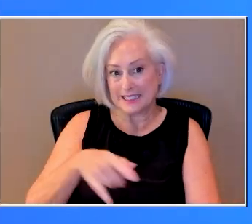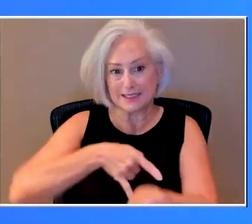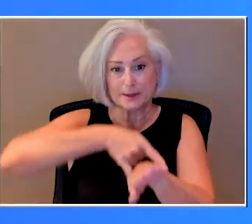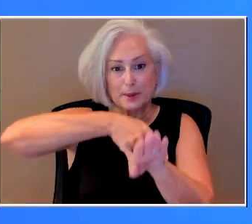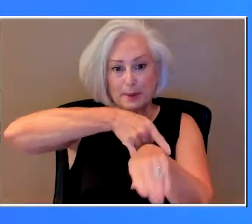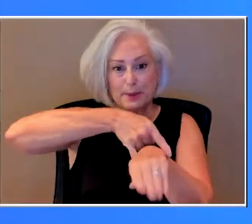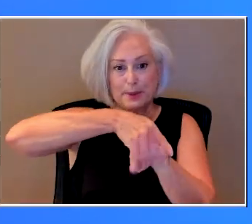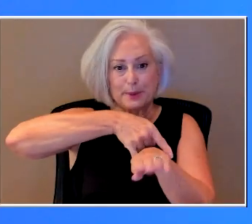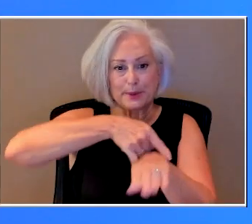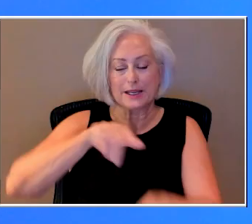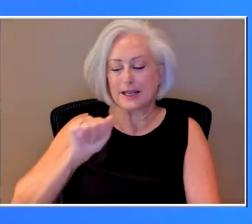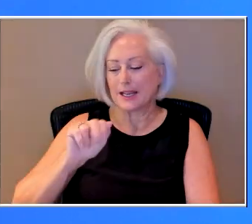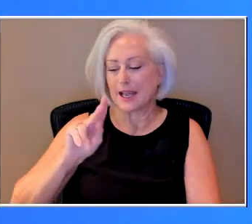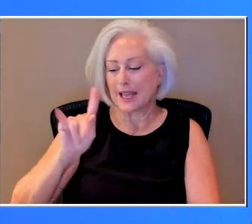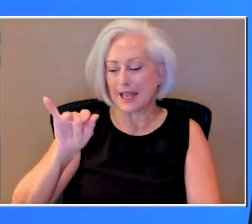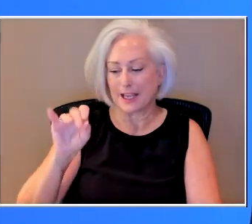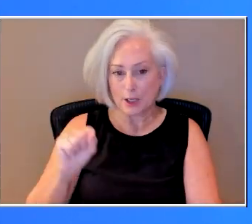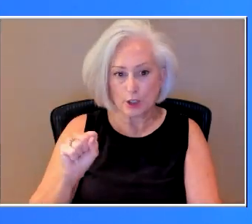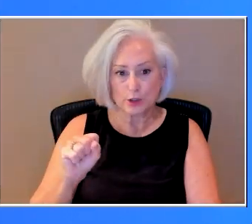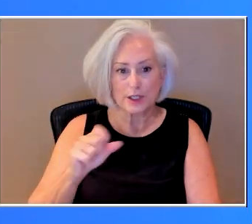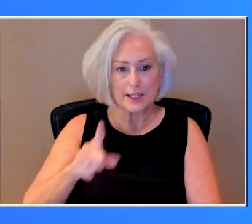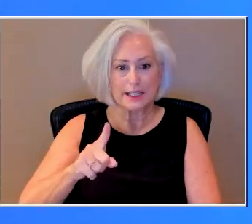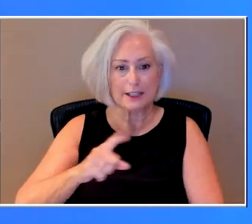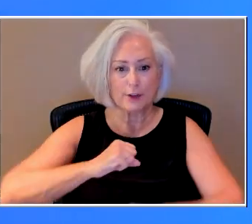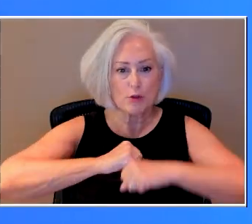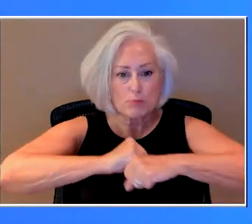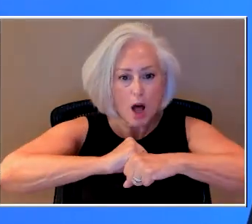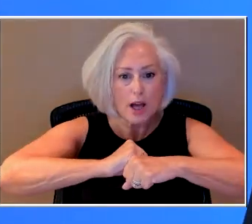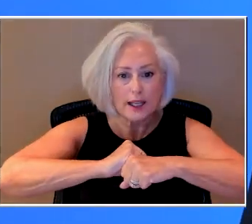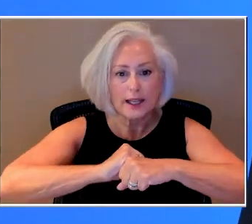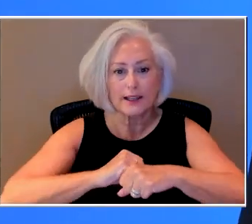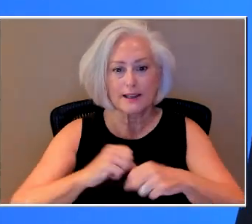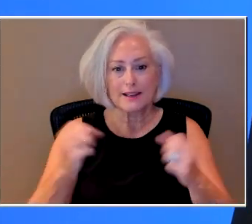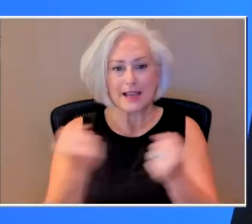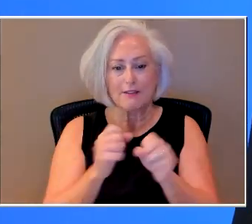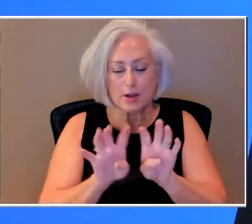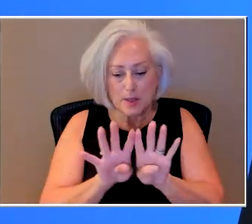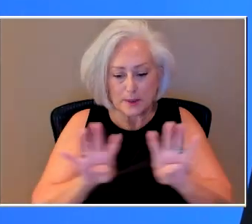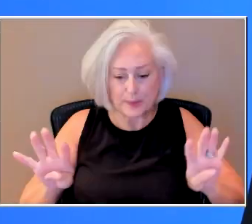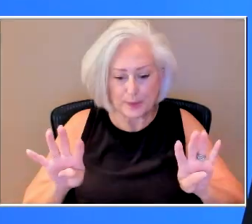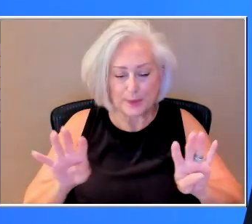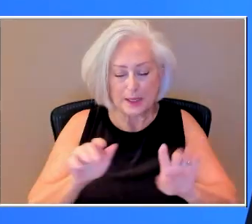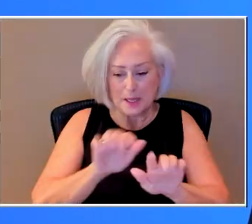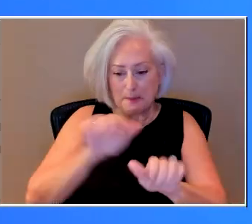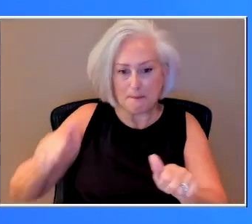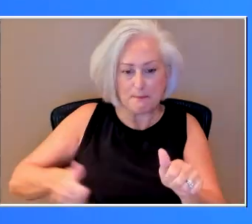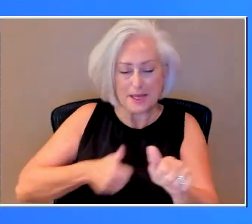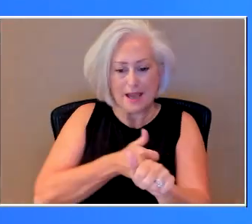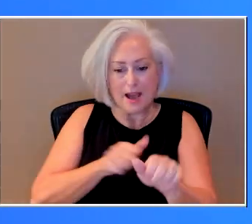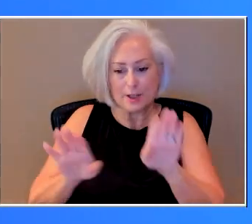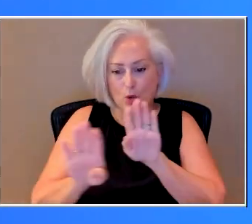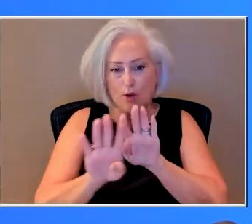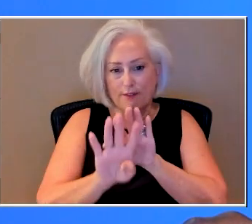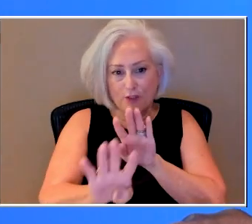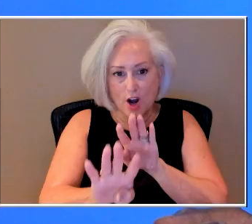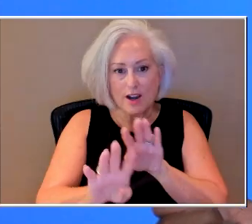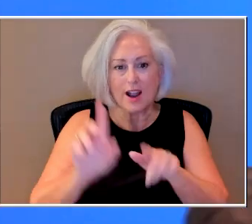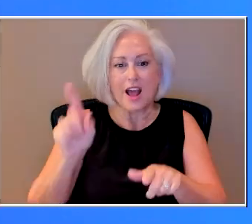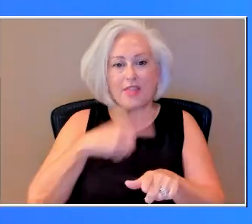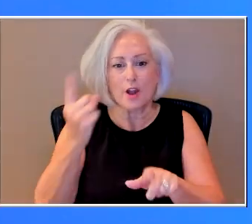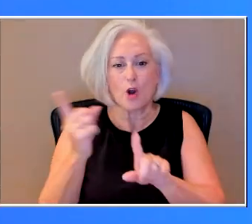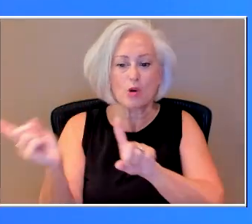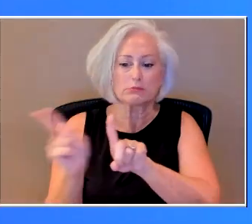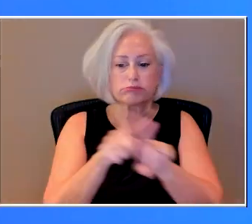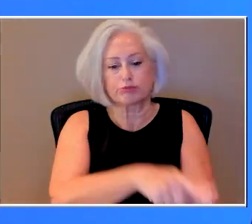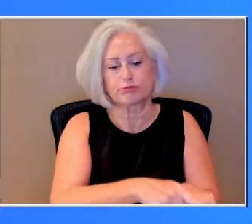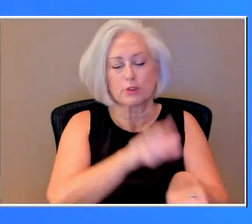blocker. Everyone's either in front of you or behind you, and they're constantly falling around your knees and ankles. So getting an athlete